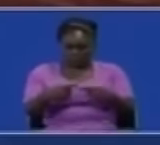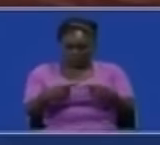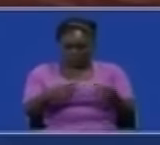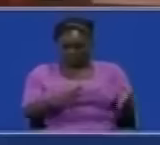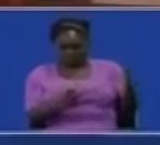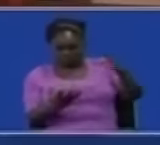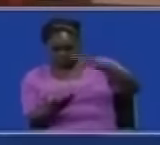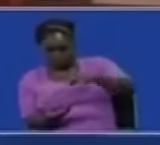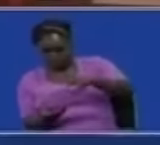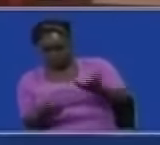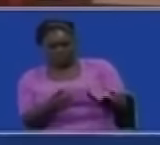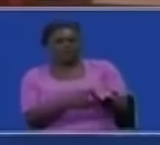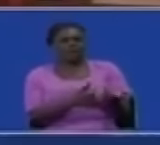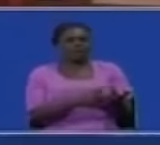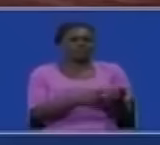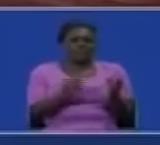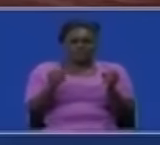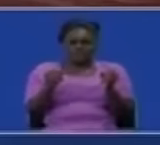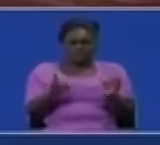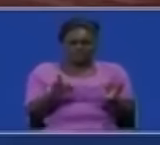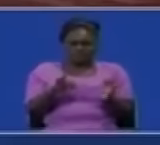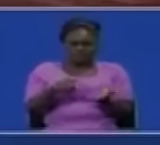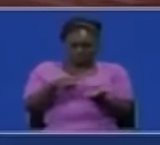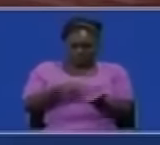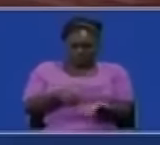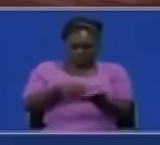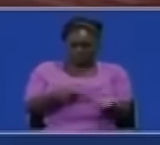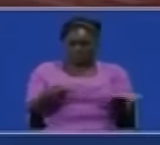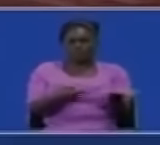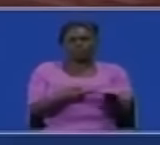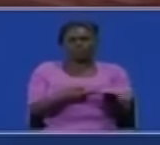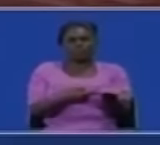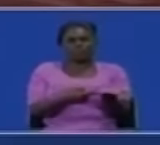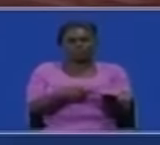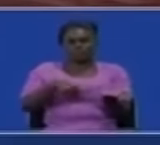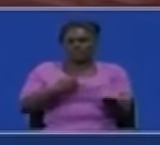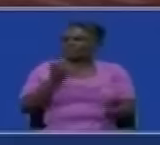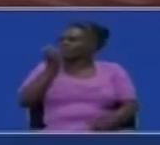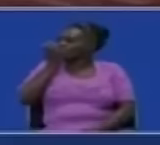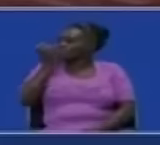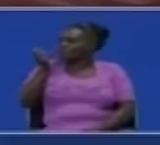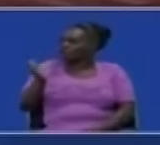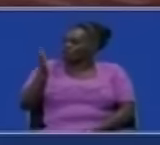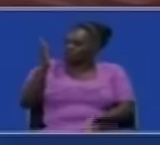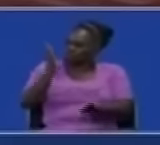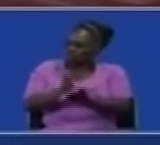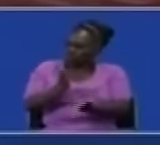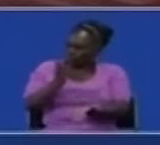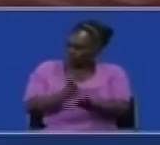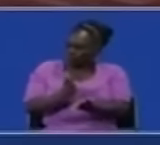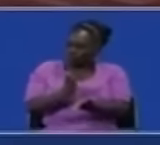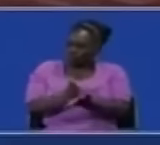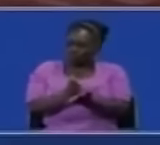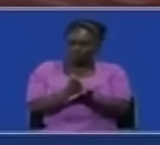debe and we count. If we emphasize the electronic, we will be ignoring the reality